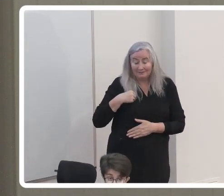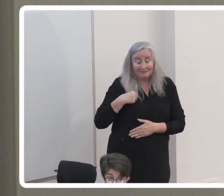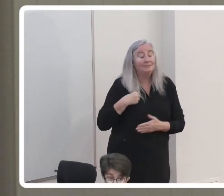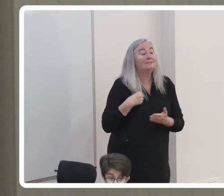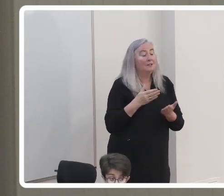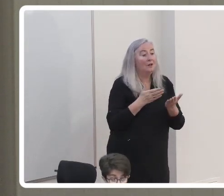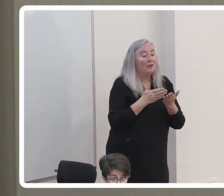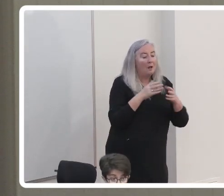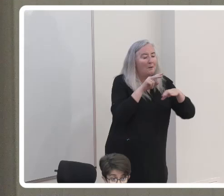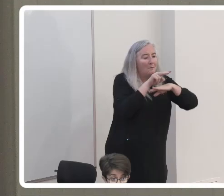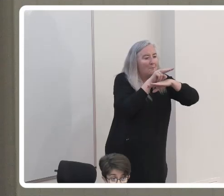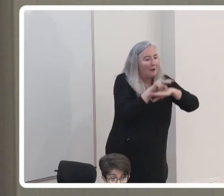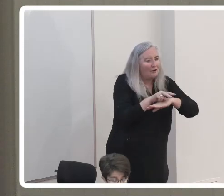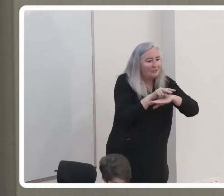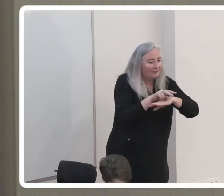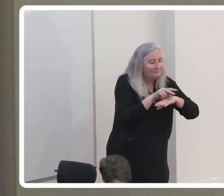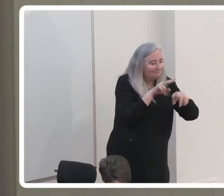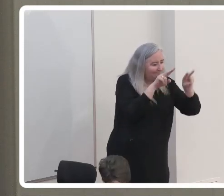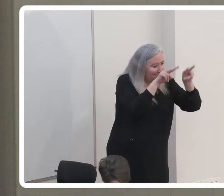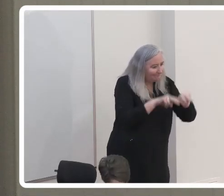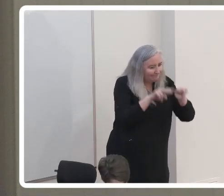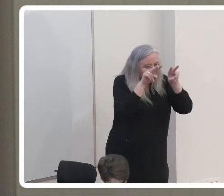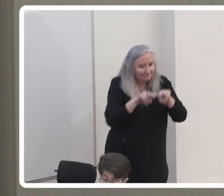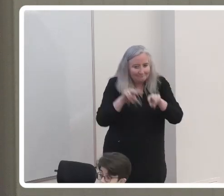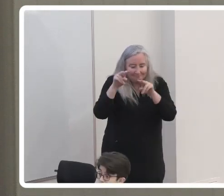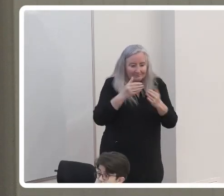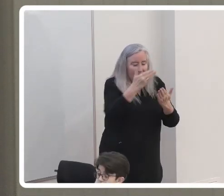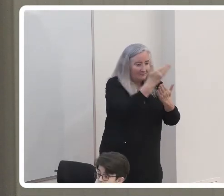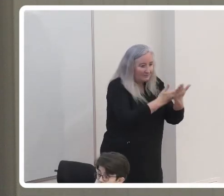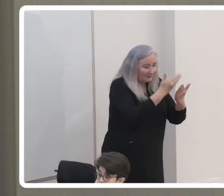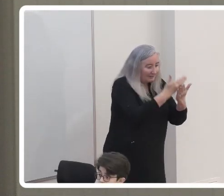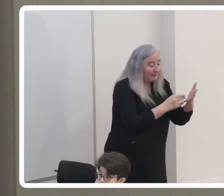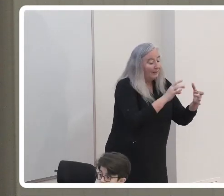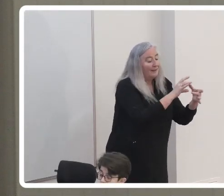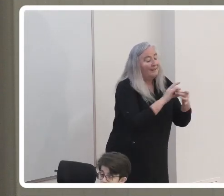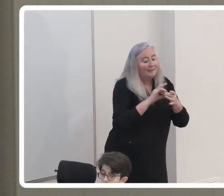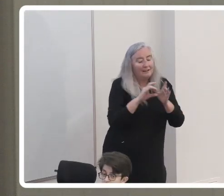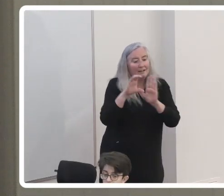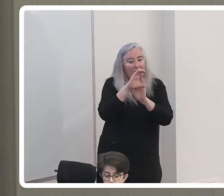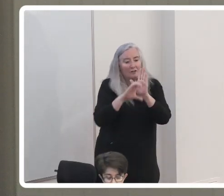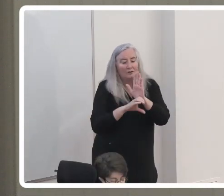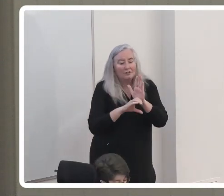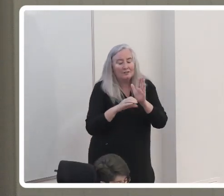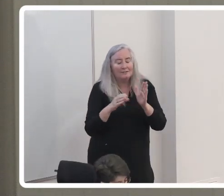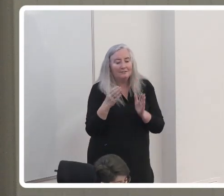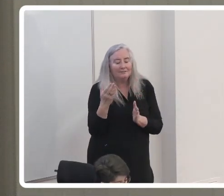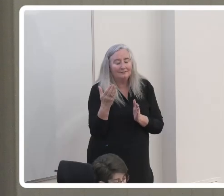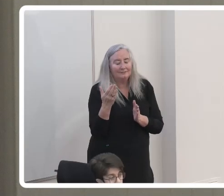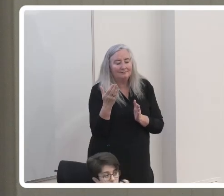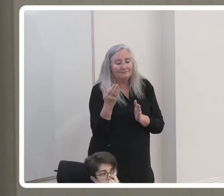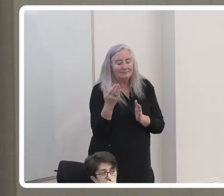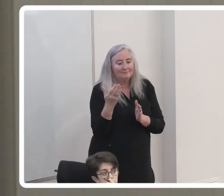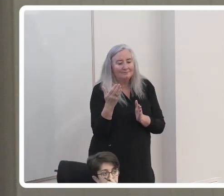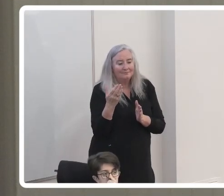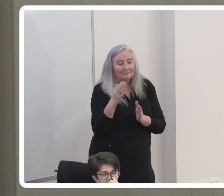monitoring stated multiple times constitutional gender equality to claim that women with disabilities